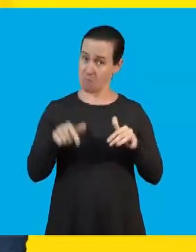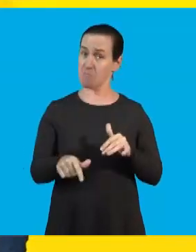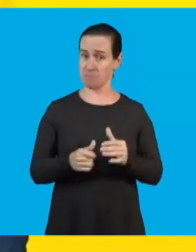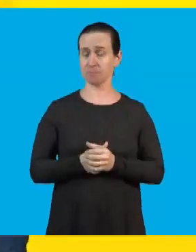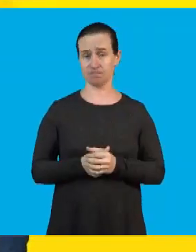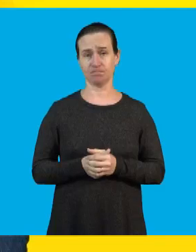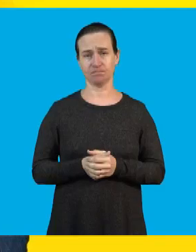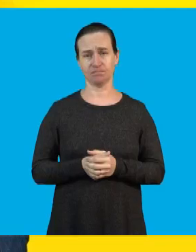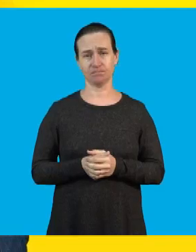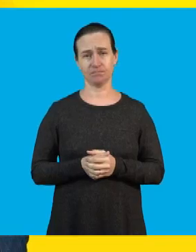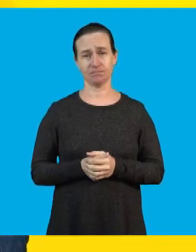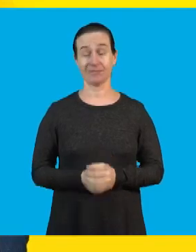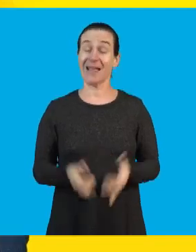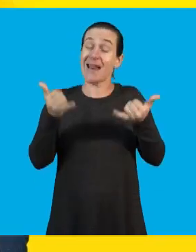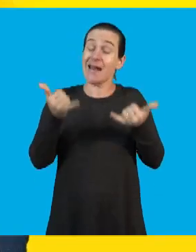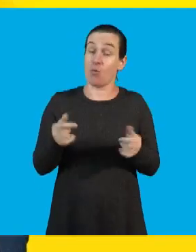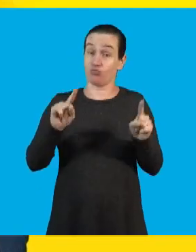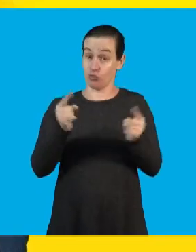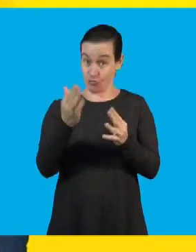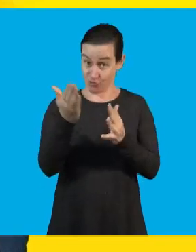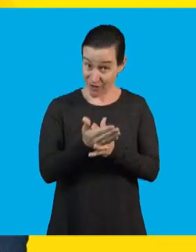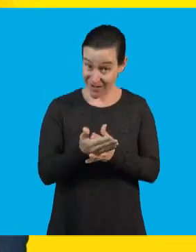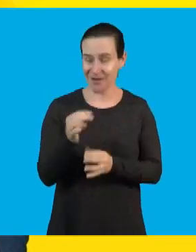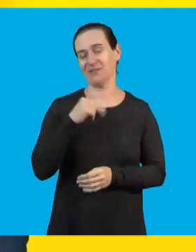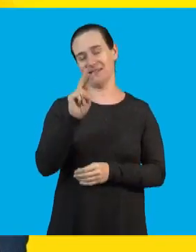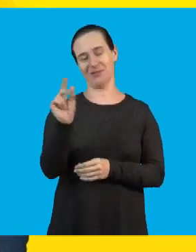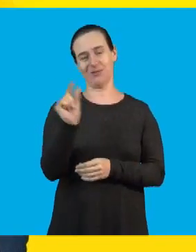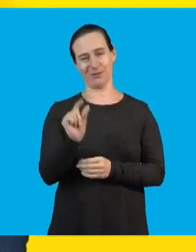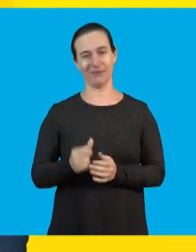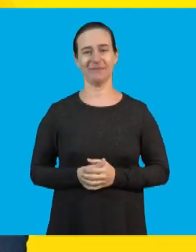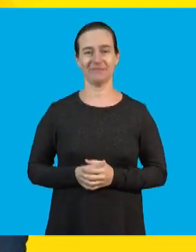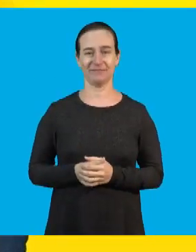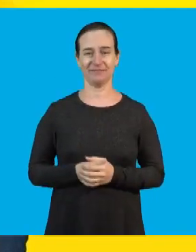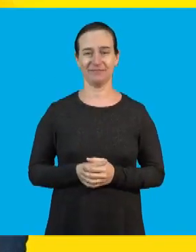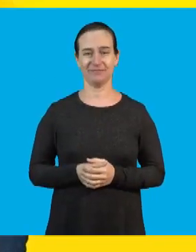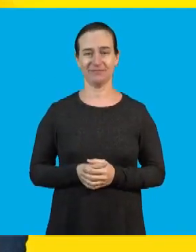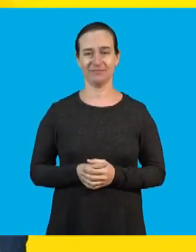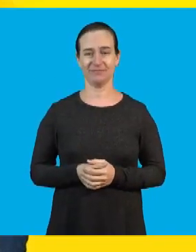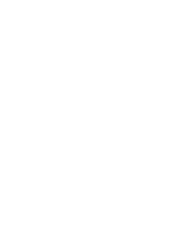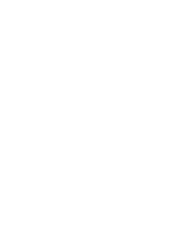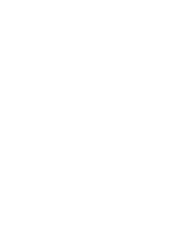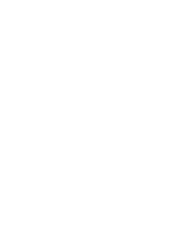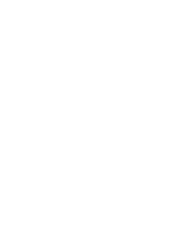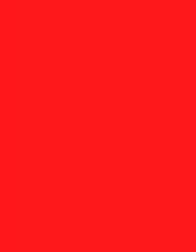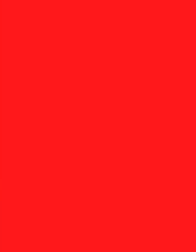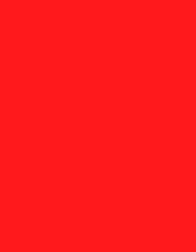setting. Learners, we are off to an ad break and we'll see you shortly.